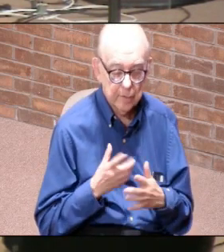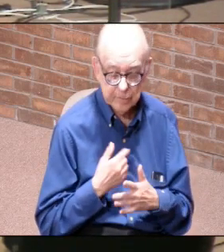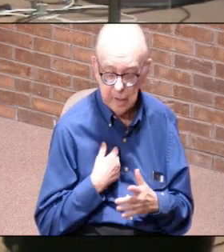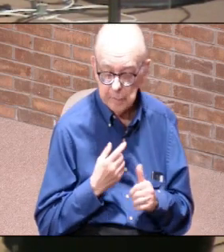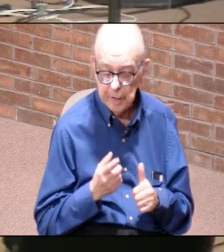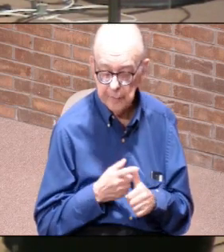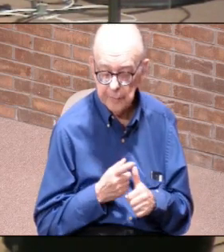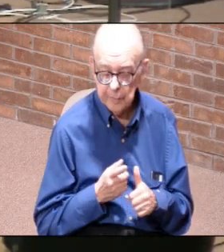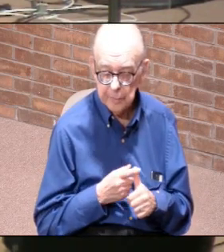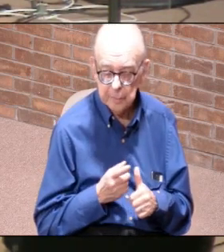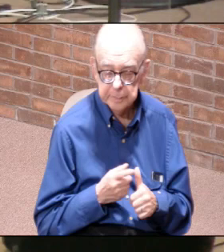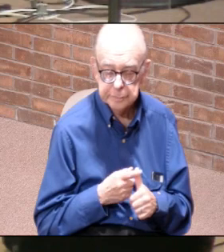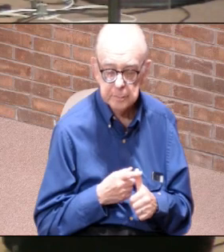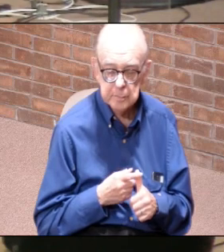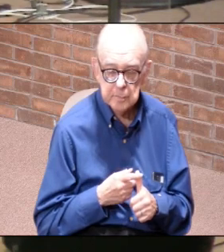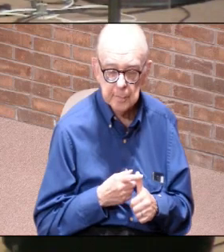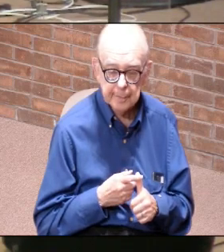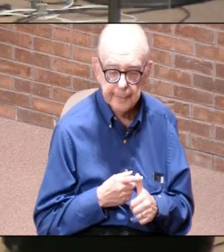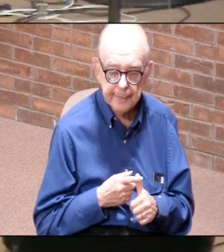first.